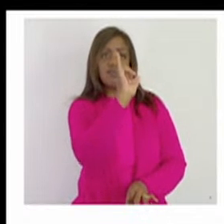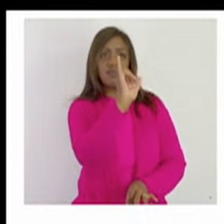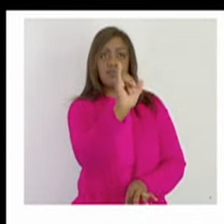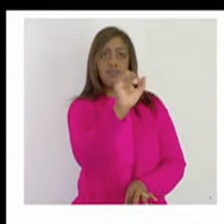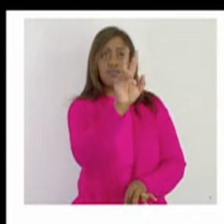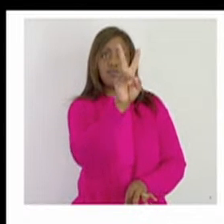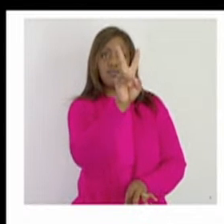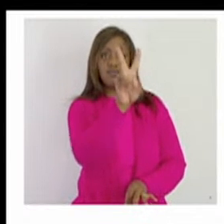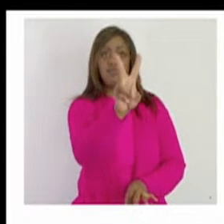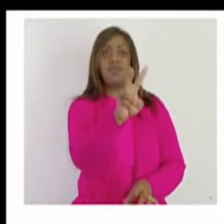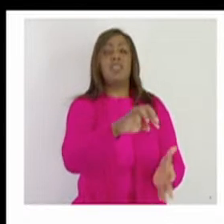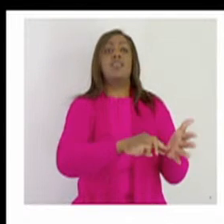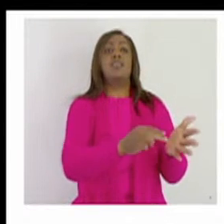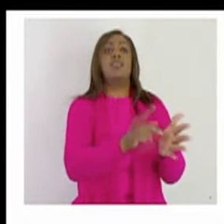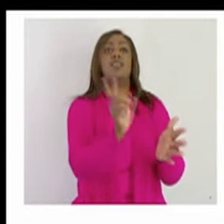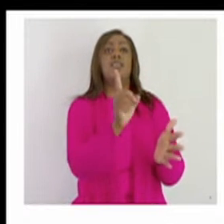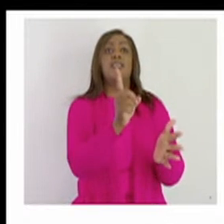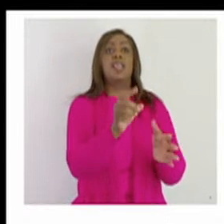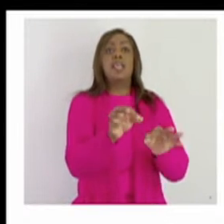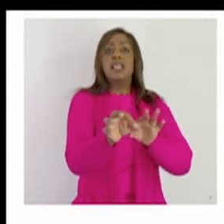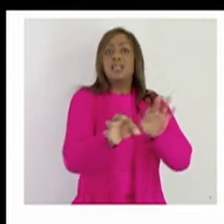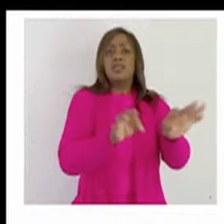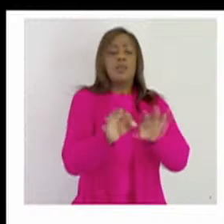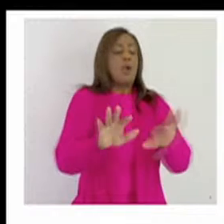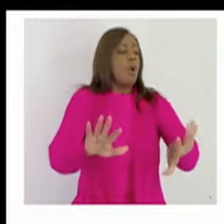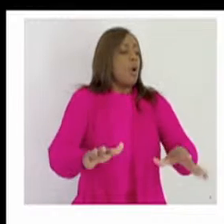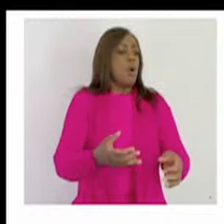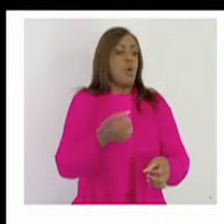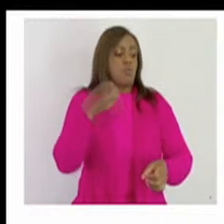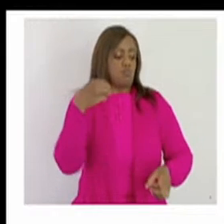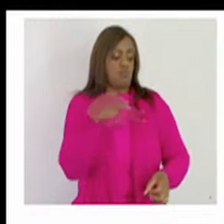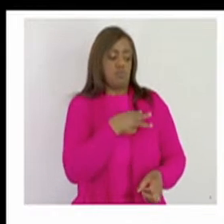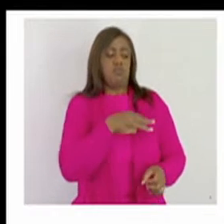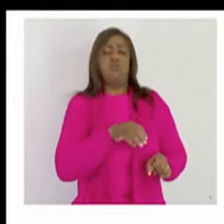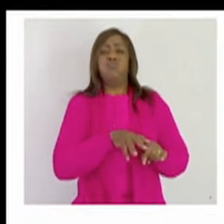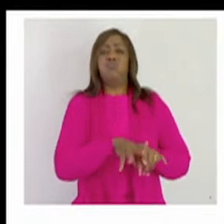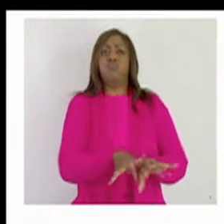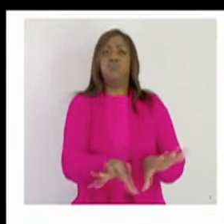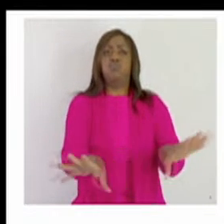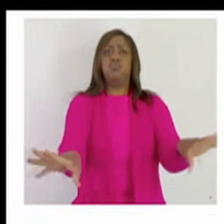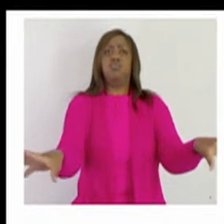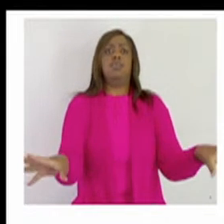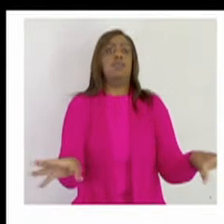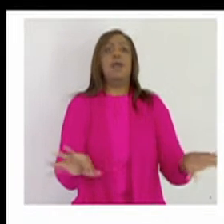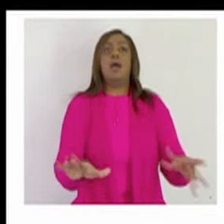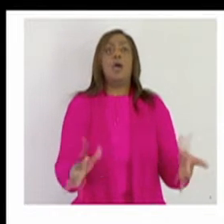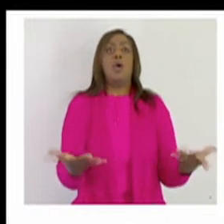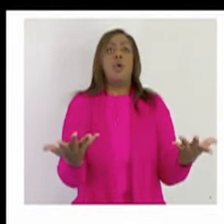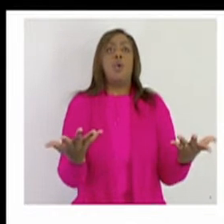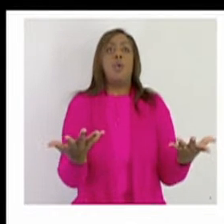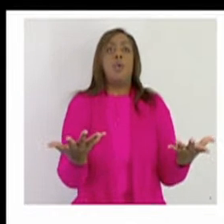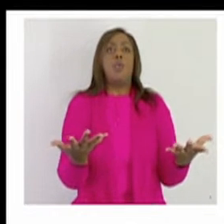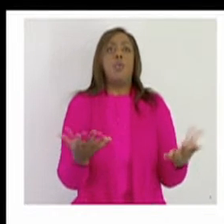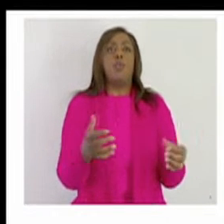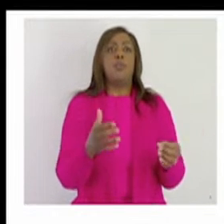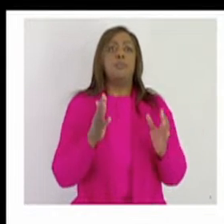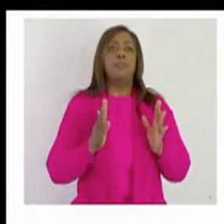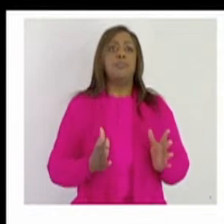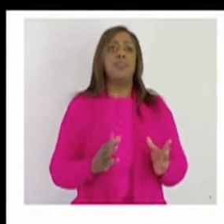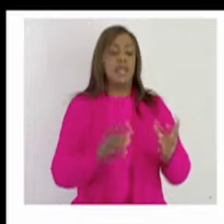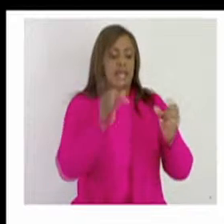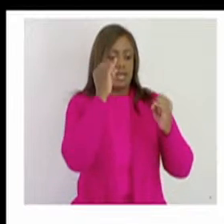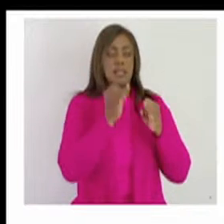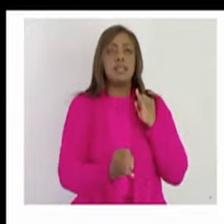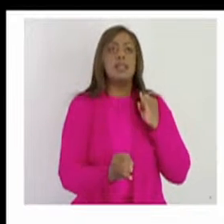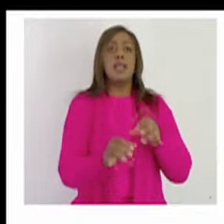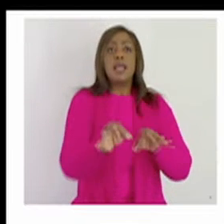second last question says that explain how HIV is transmitted and then name the body fluids that can be infected with HIV. And then the